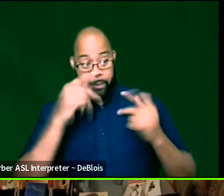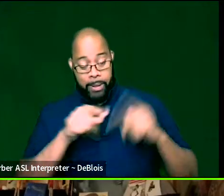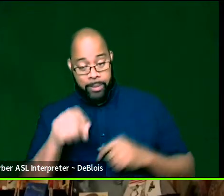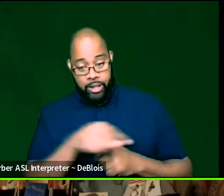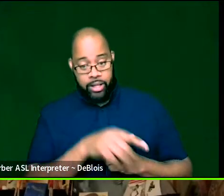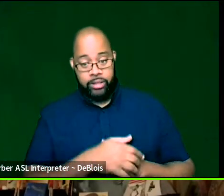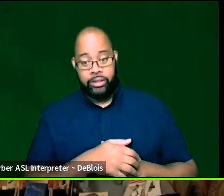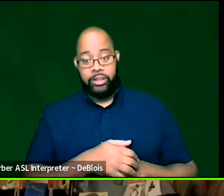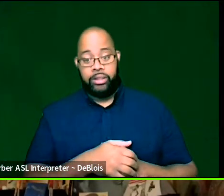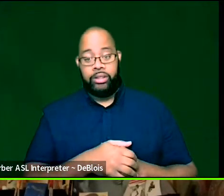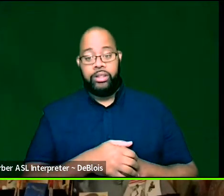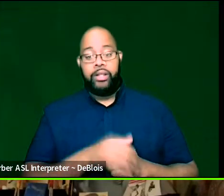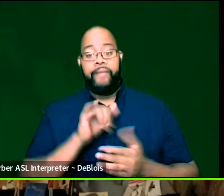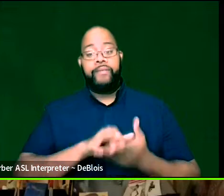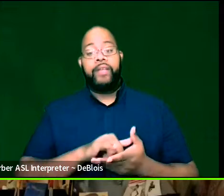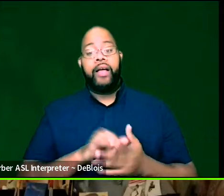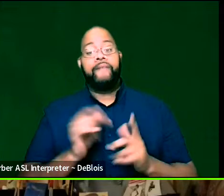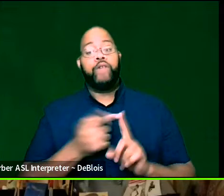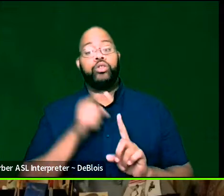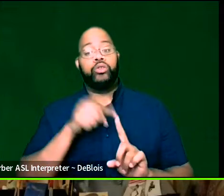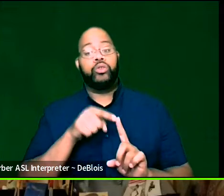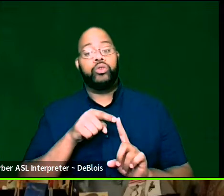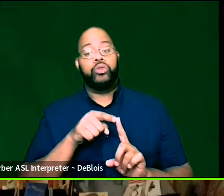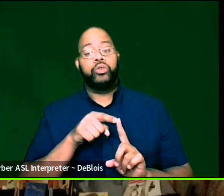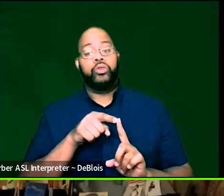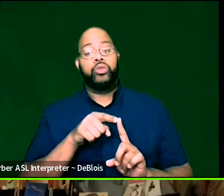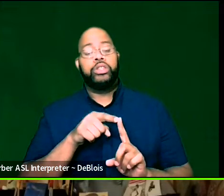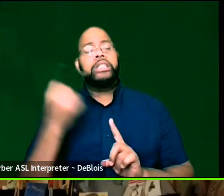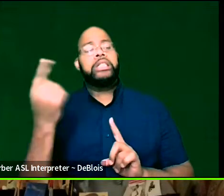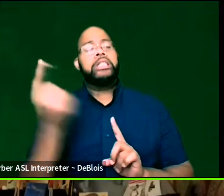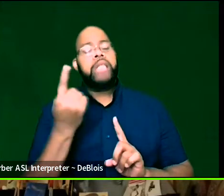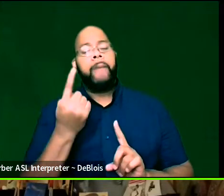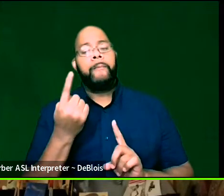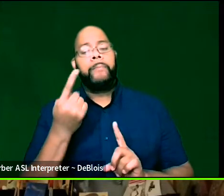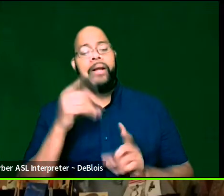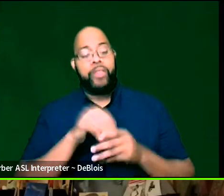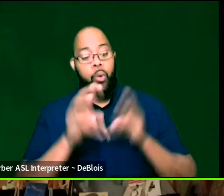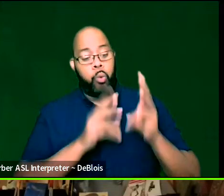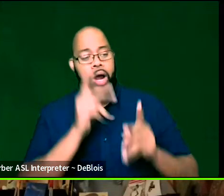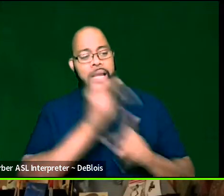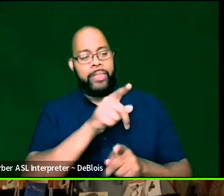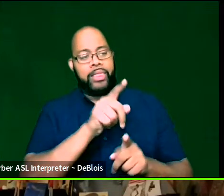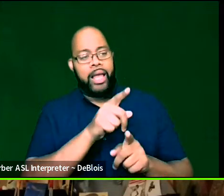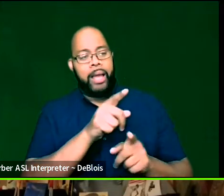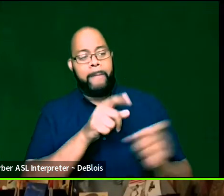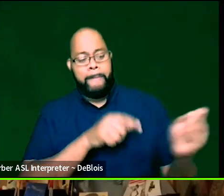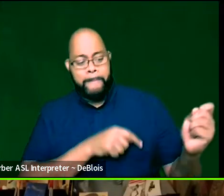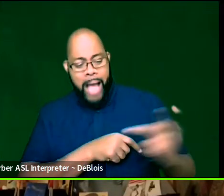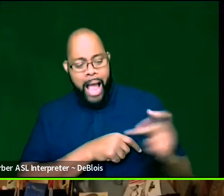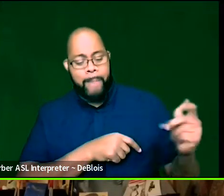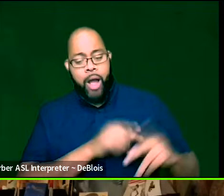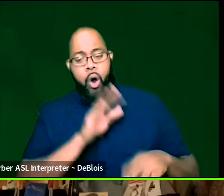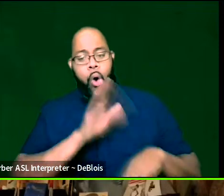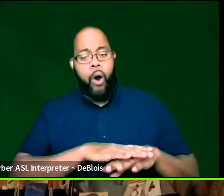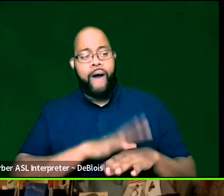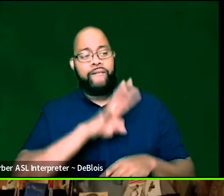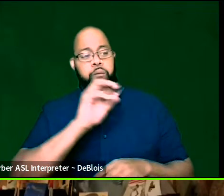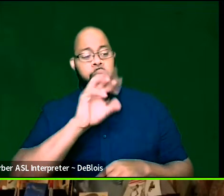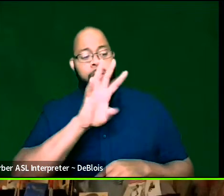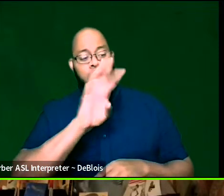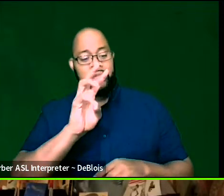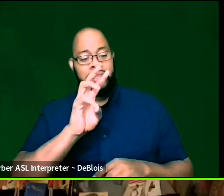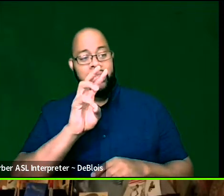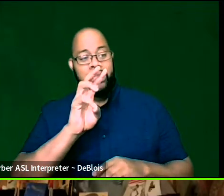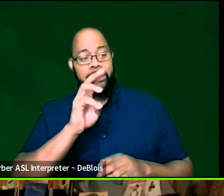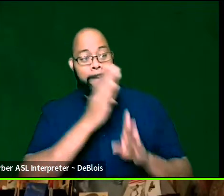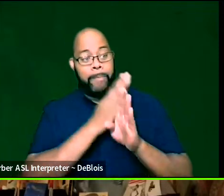people is that, one, that is somebody in their world is keeping them coming back. They're on a 46-passenger